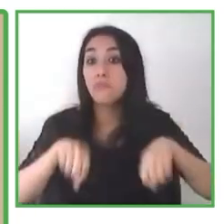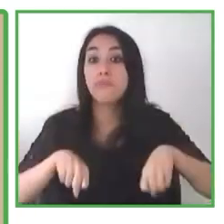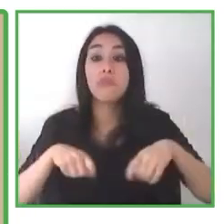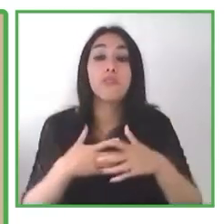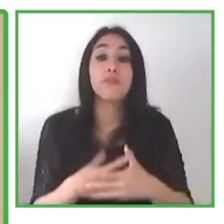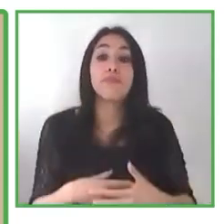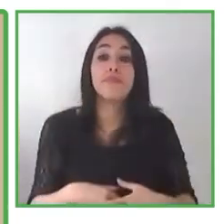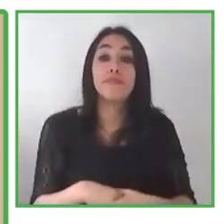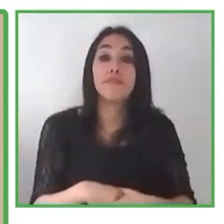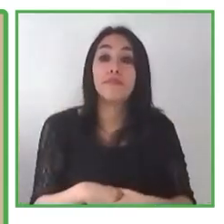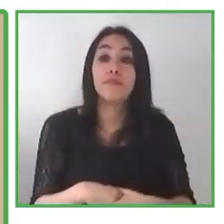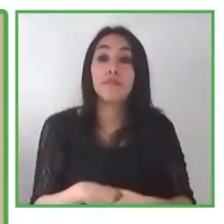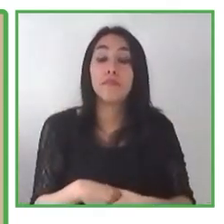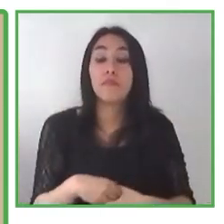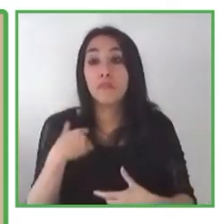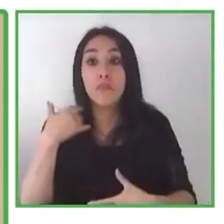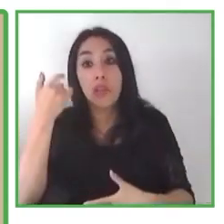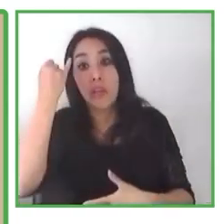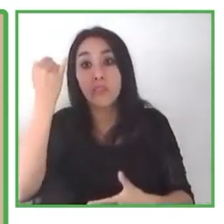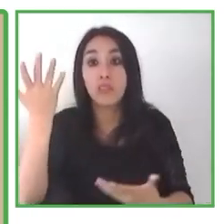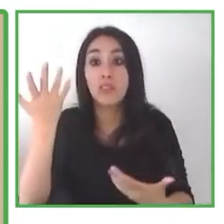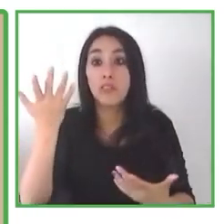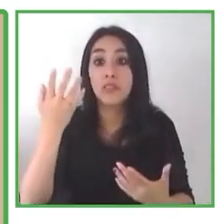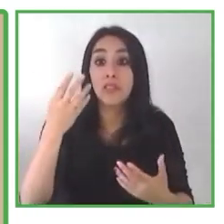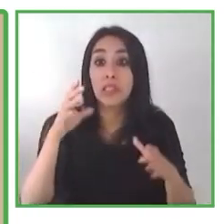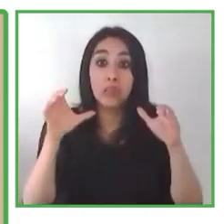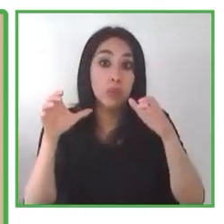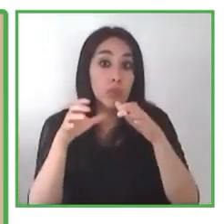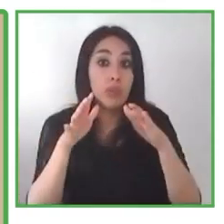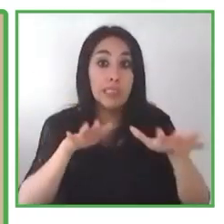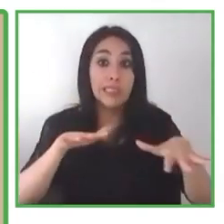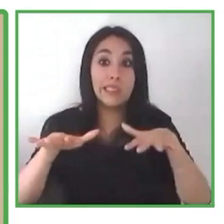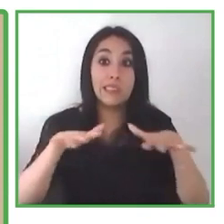they can participate in the labor market.